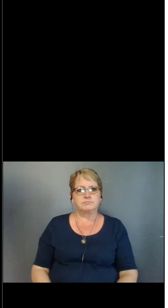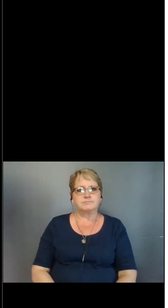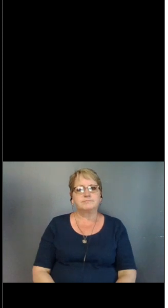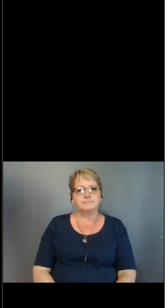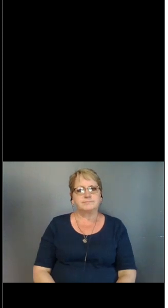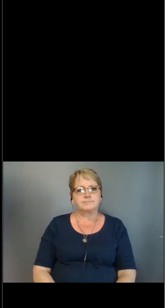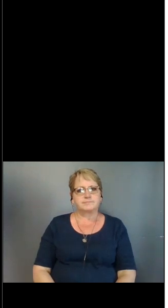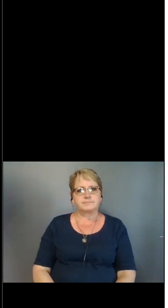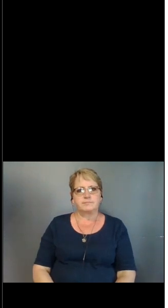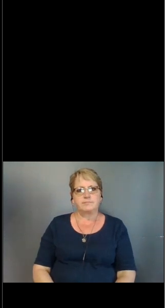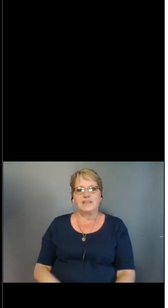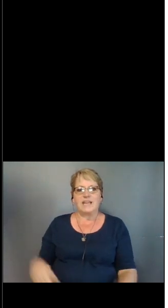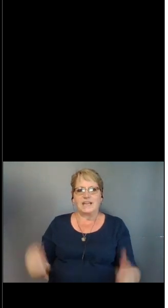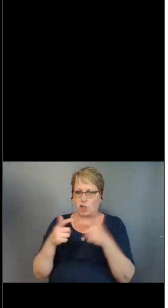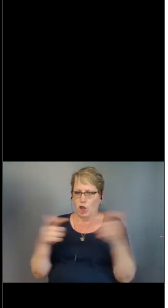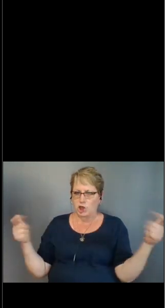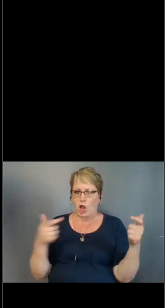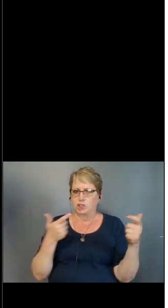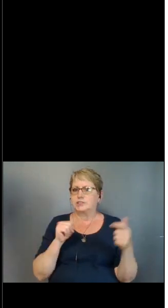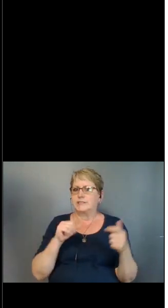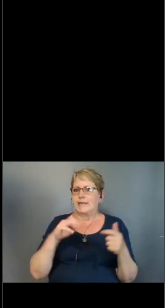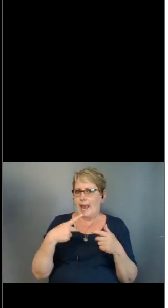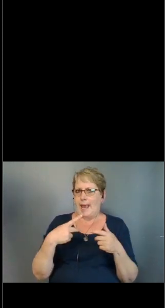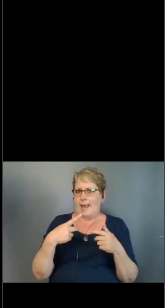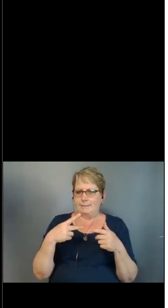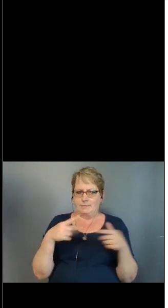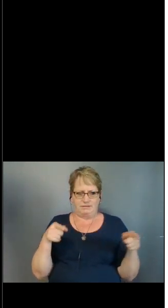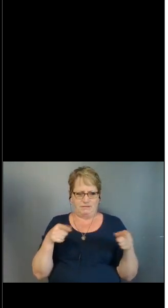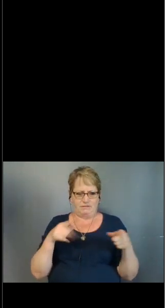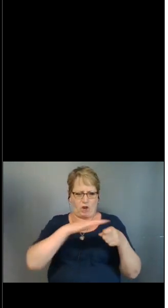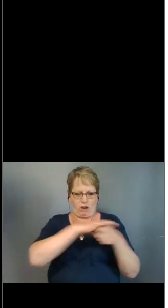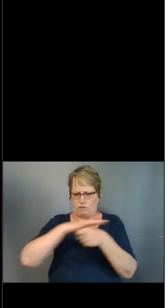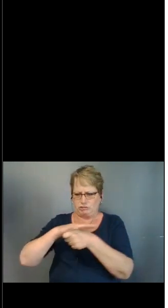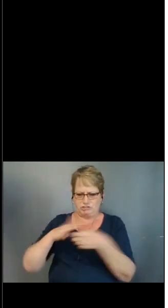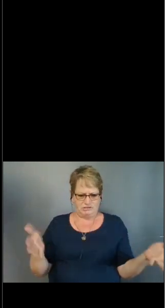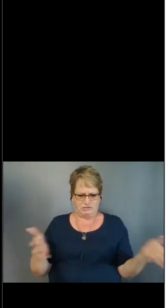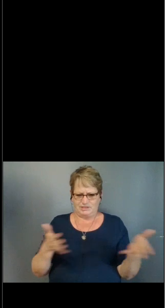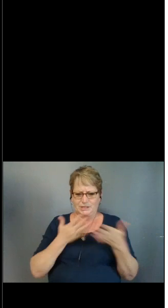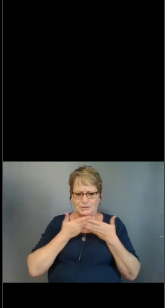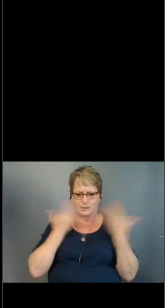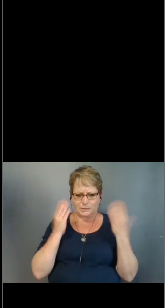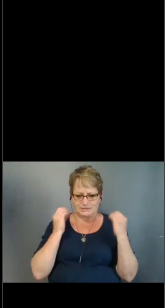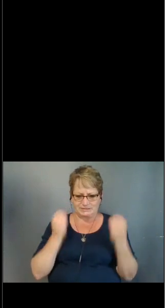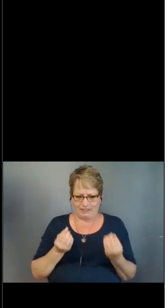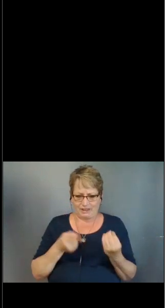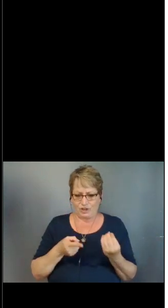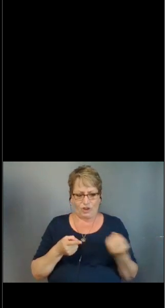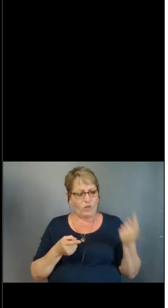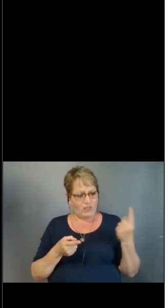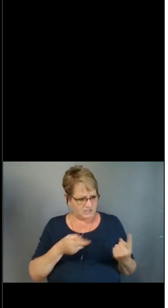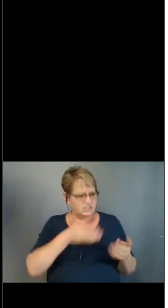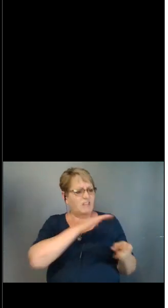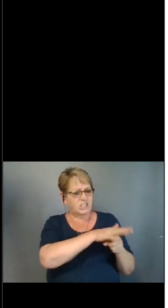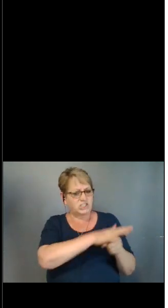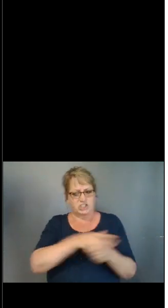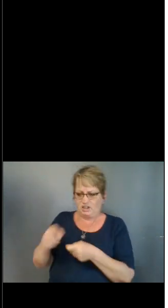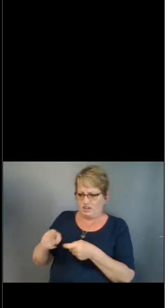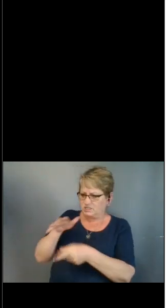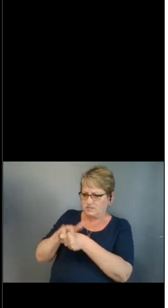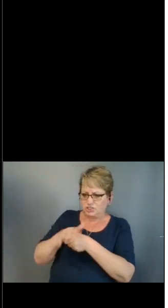It's a rather large gap in coverage for just saying that those two routes are sufficient for getting to downtown